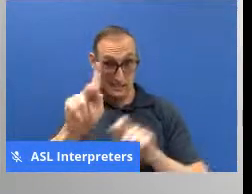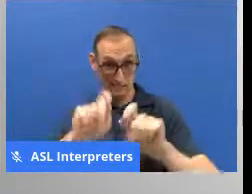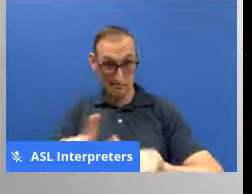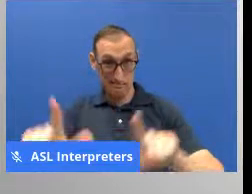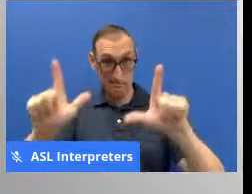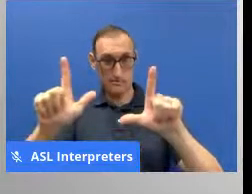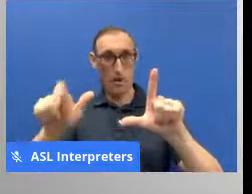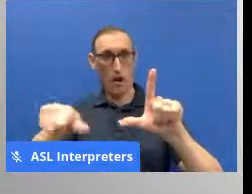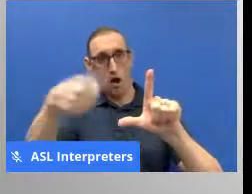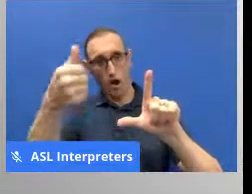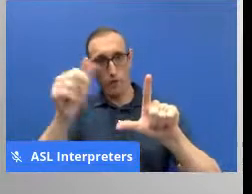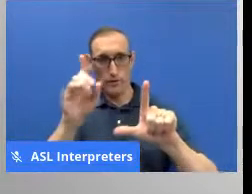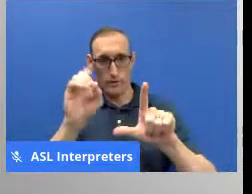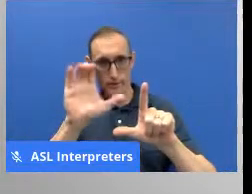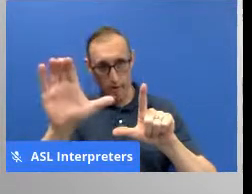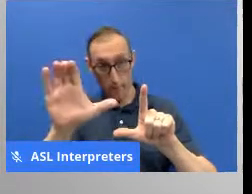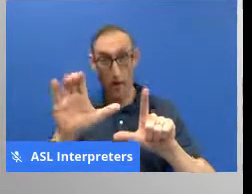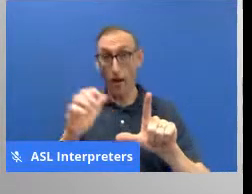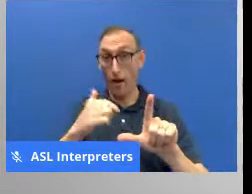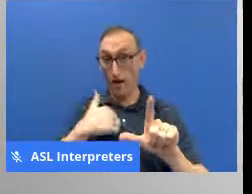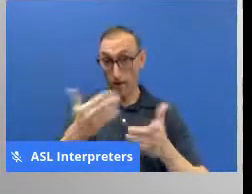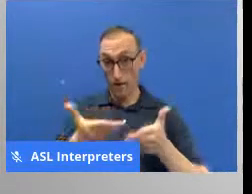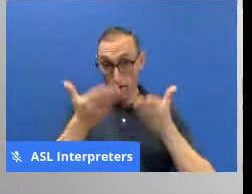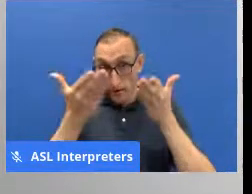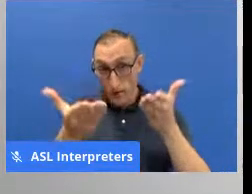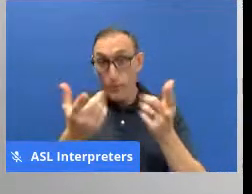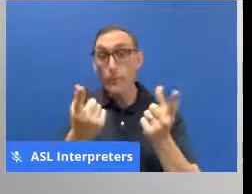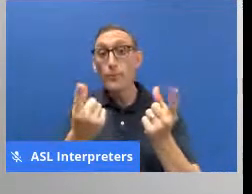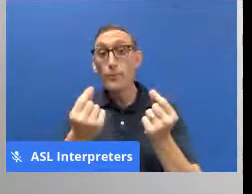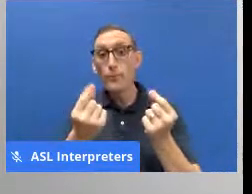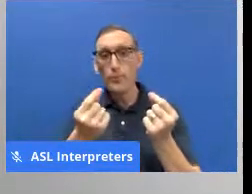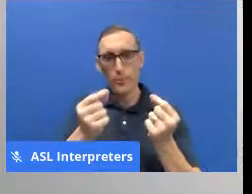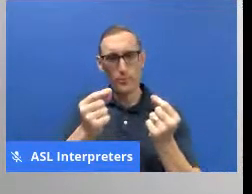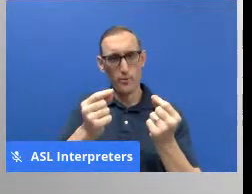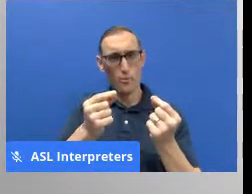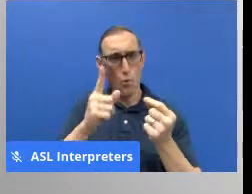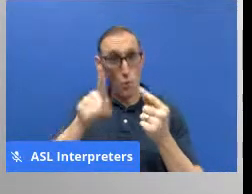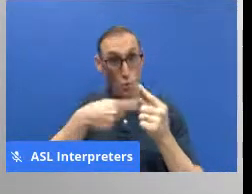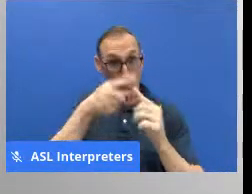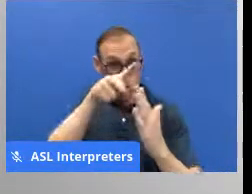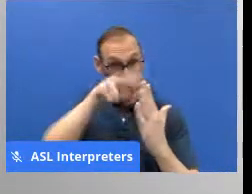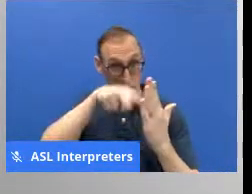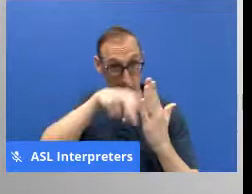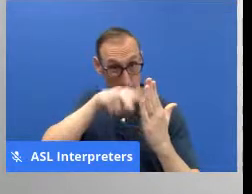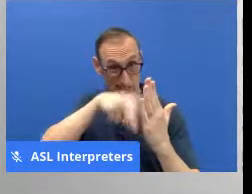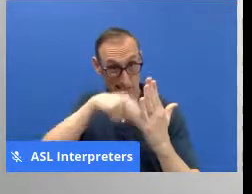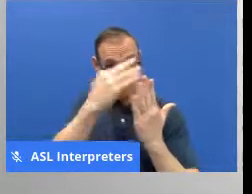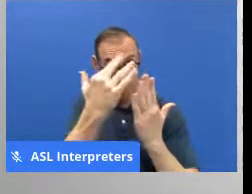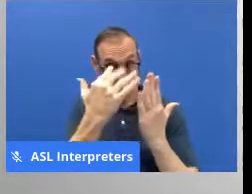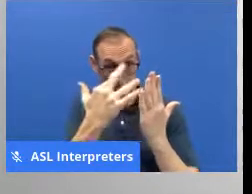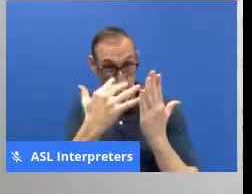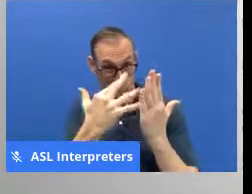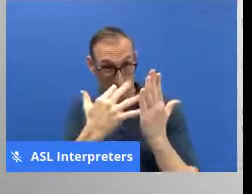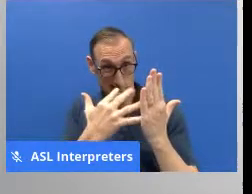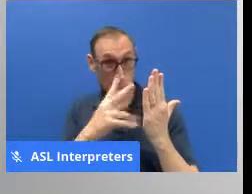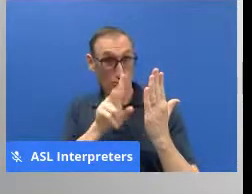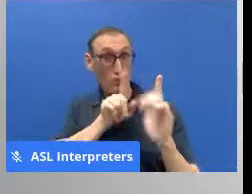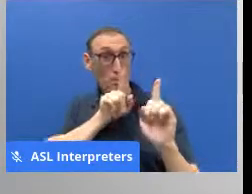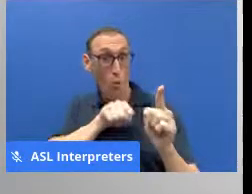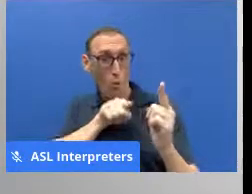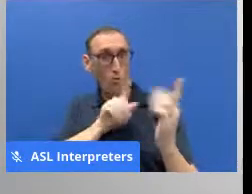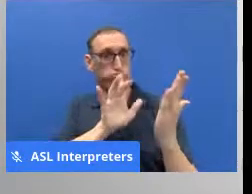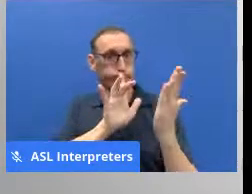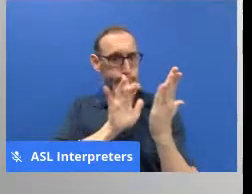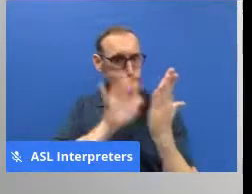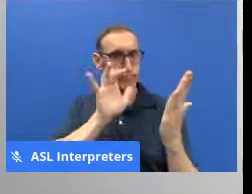document. And so I would recommend clicking on those links as you go through the report as well to see what kinds of artifacts